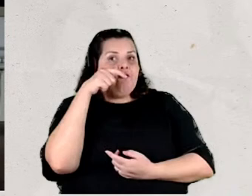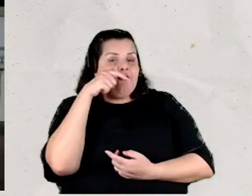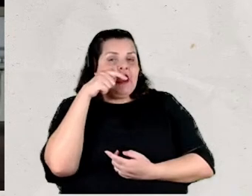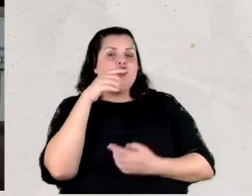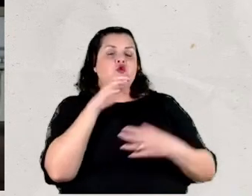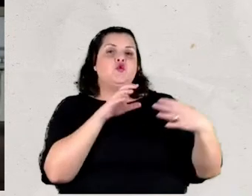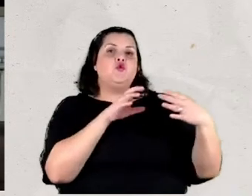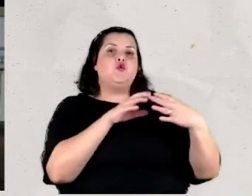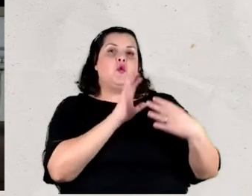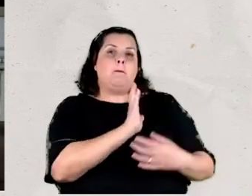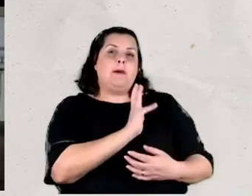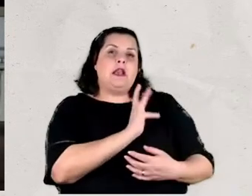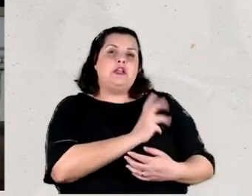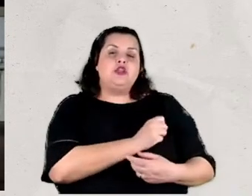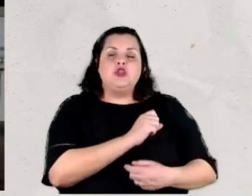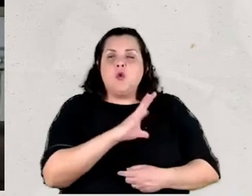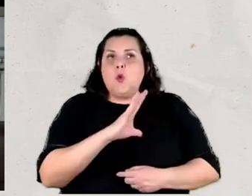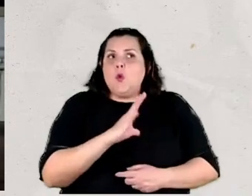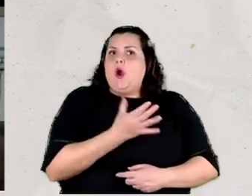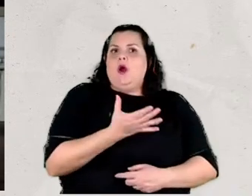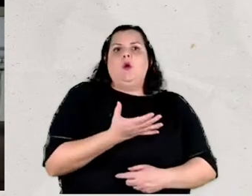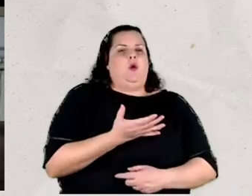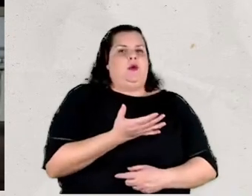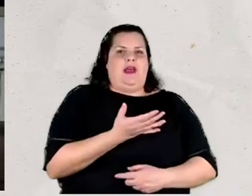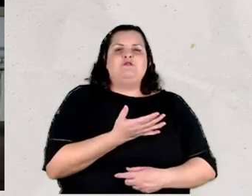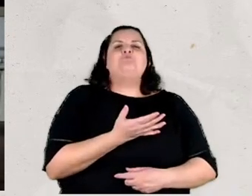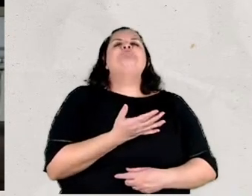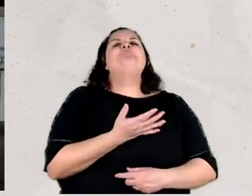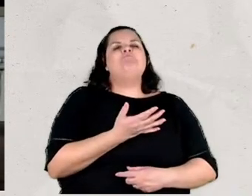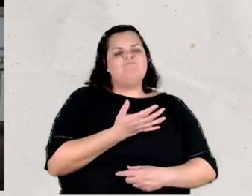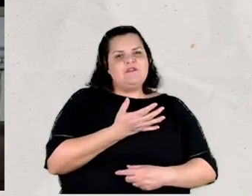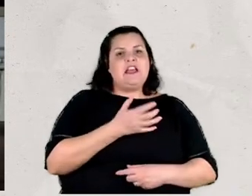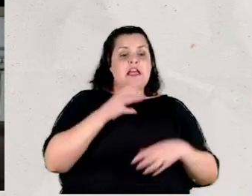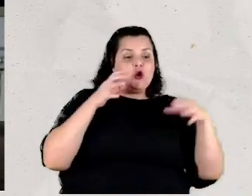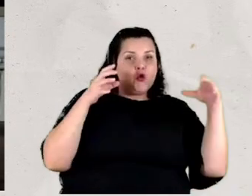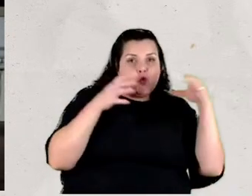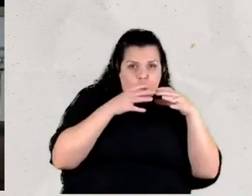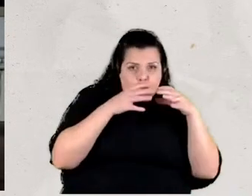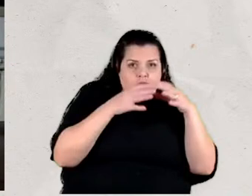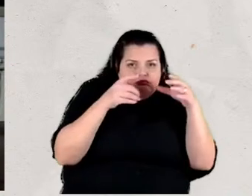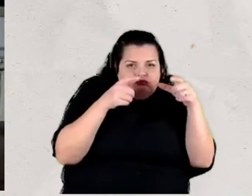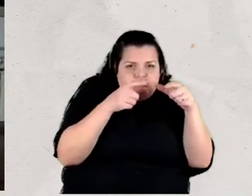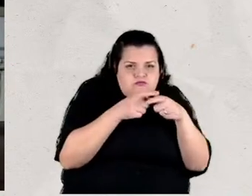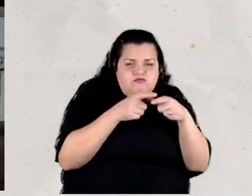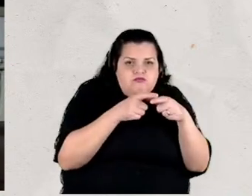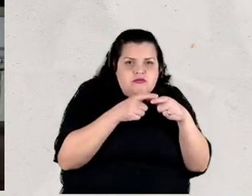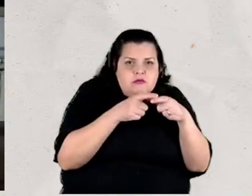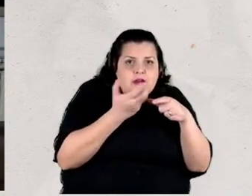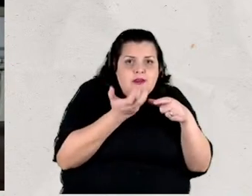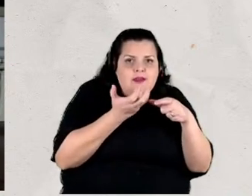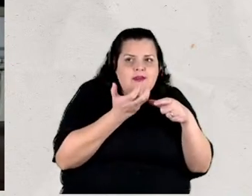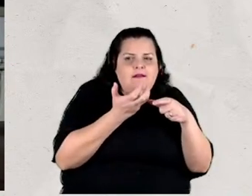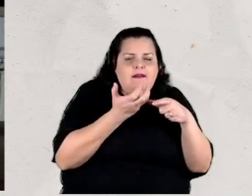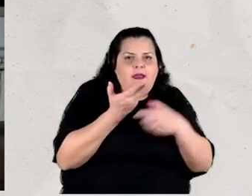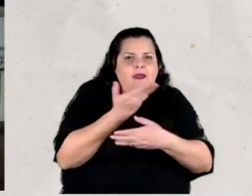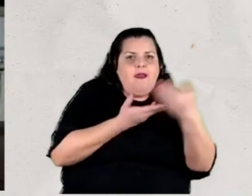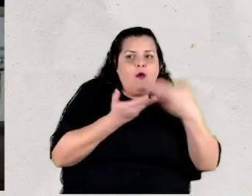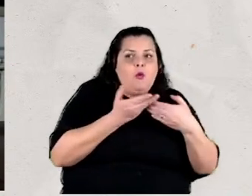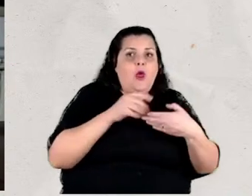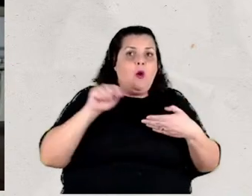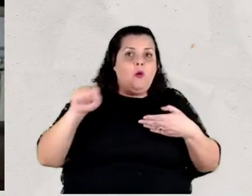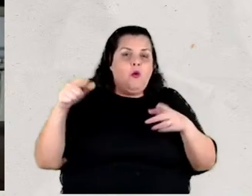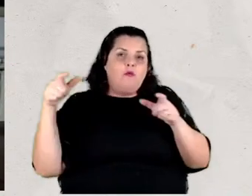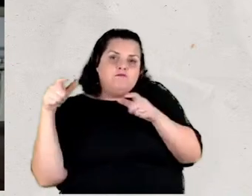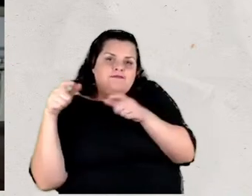for reconciliation. But there's no organized political force. And until there is, until there's going to be a political